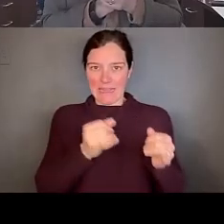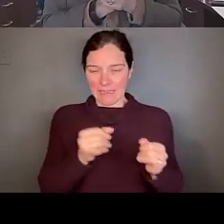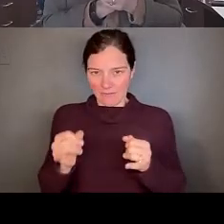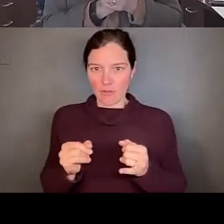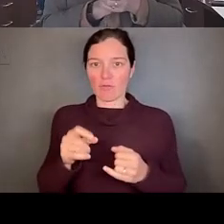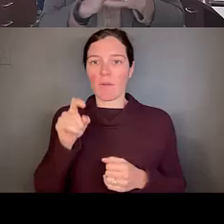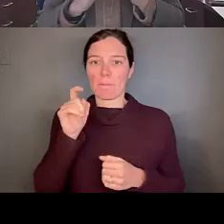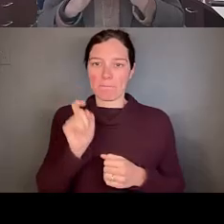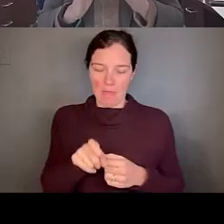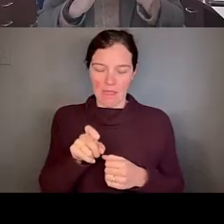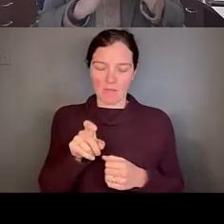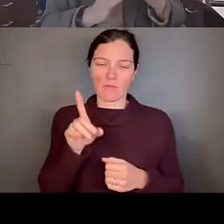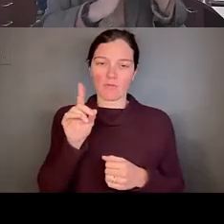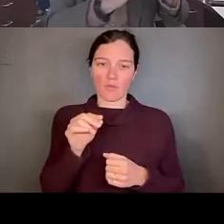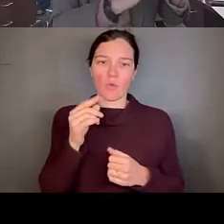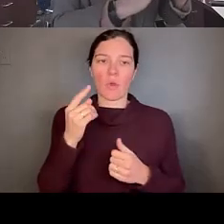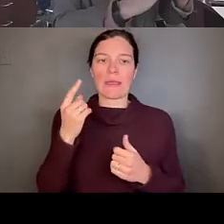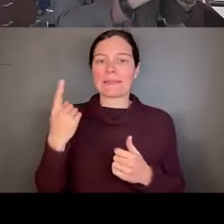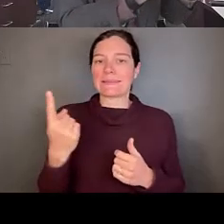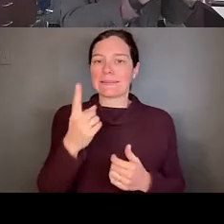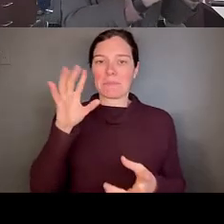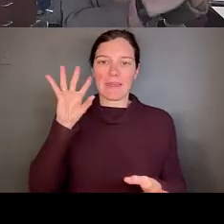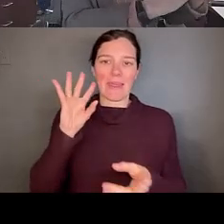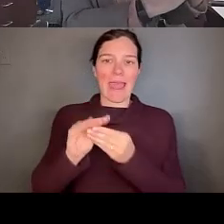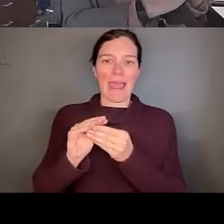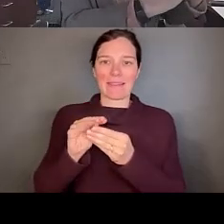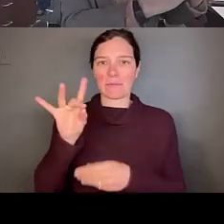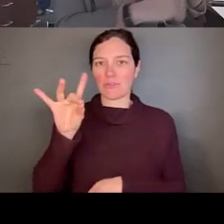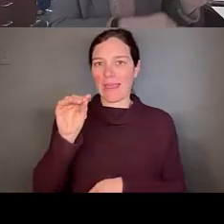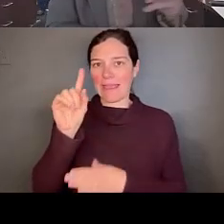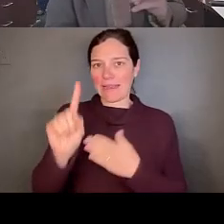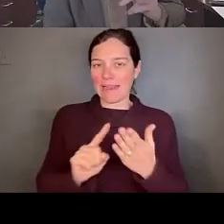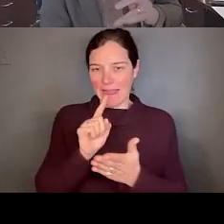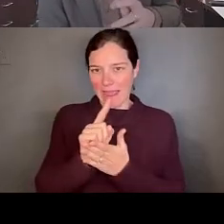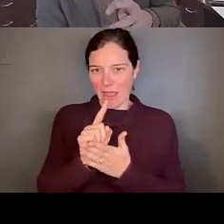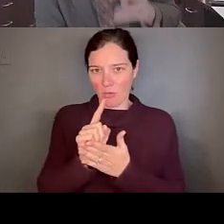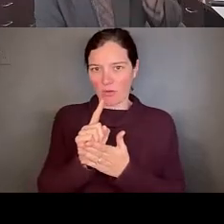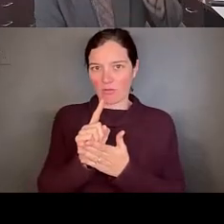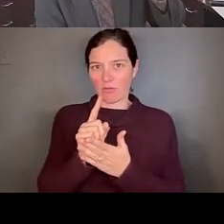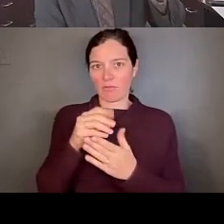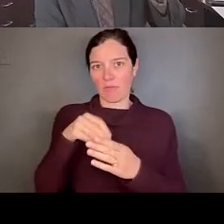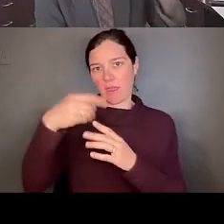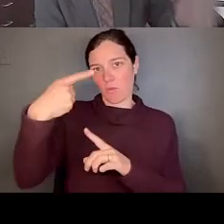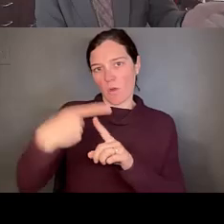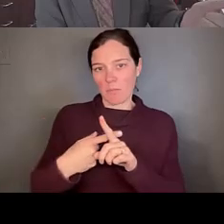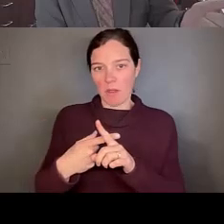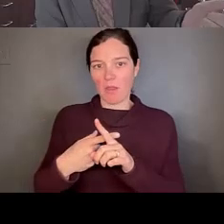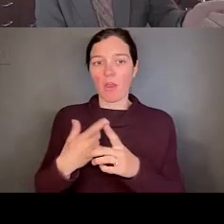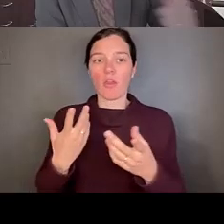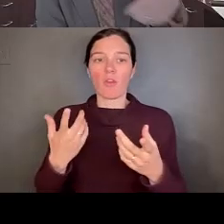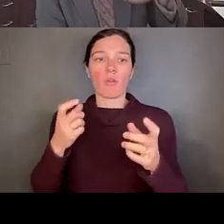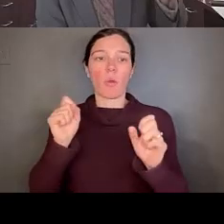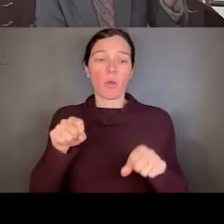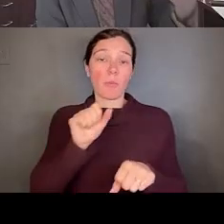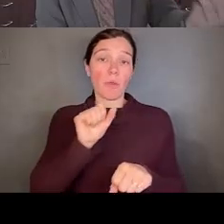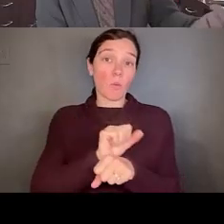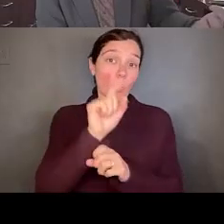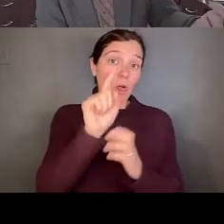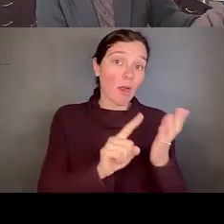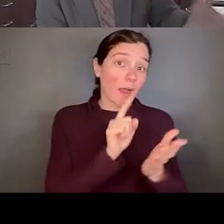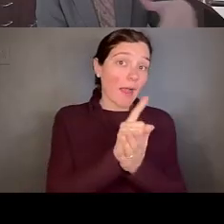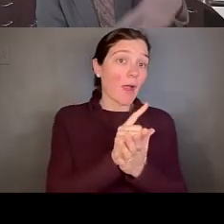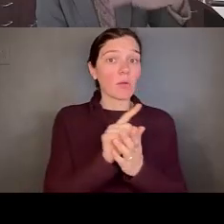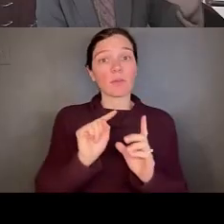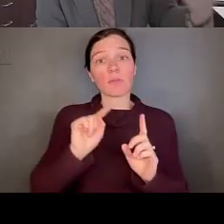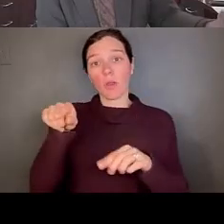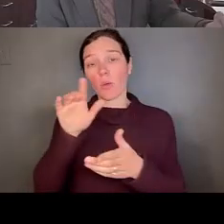individuals have to engage in something that adds up to 80 hours during the month. So that would be work hours, that might be